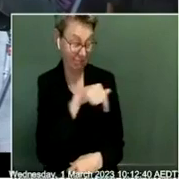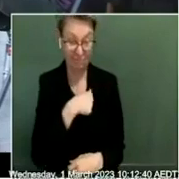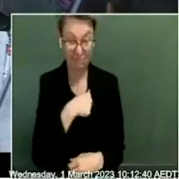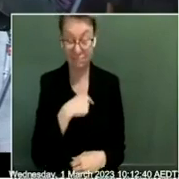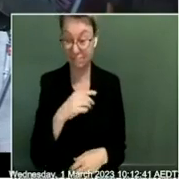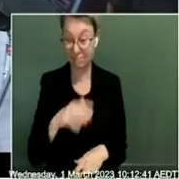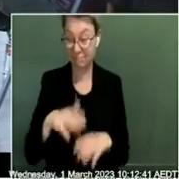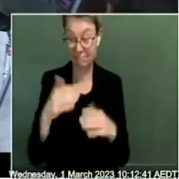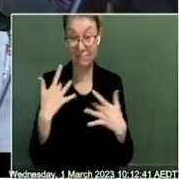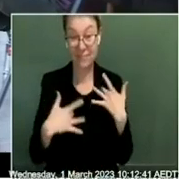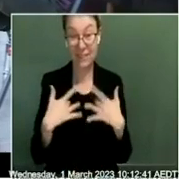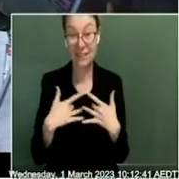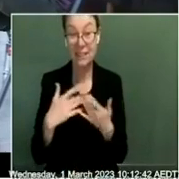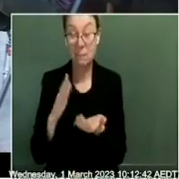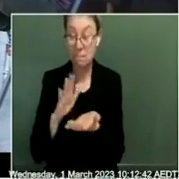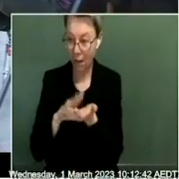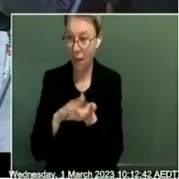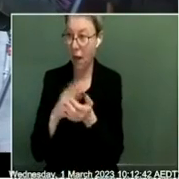this place.